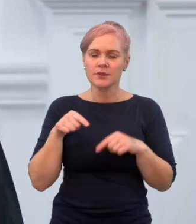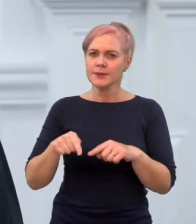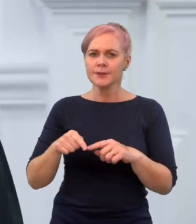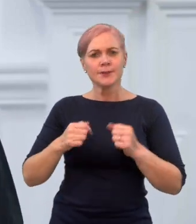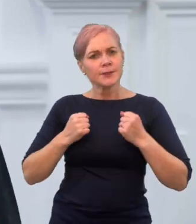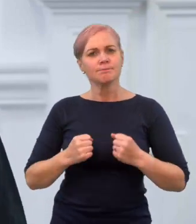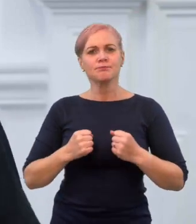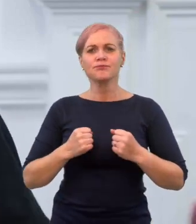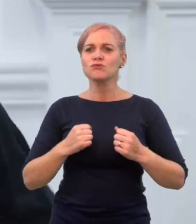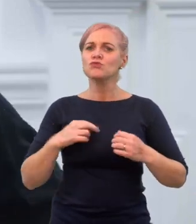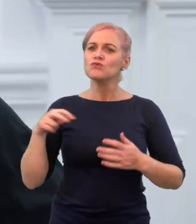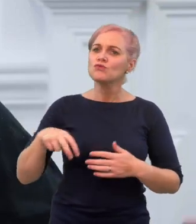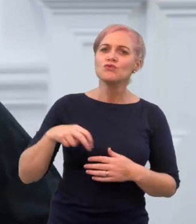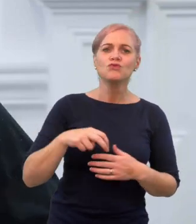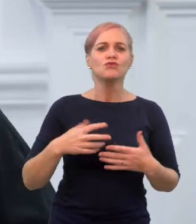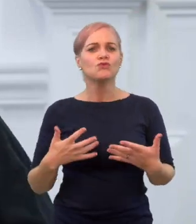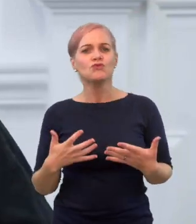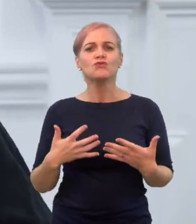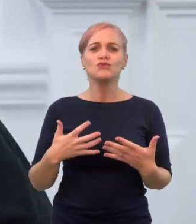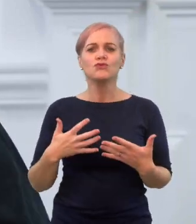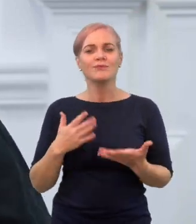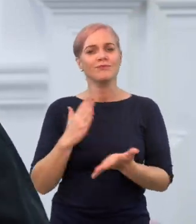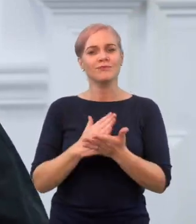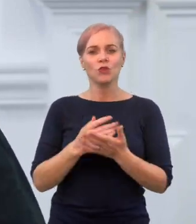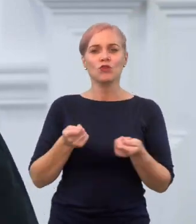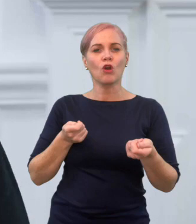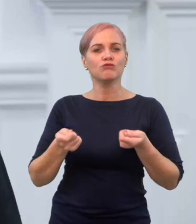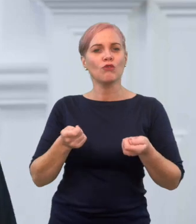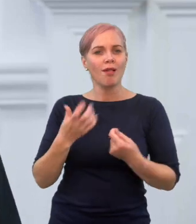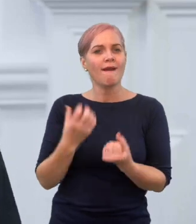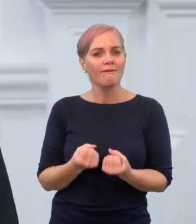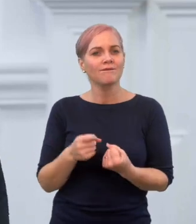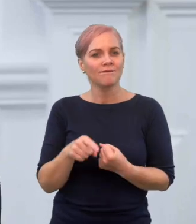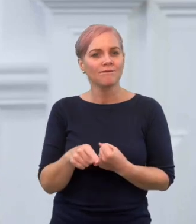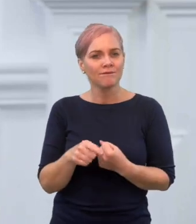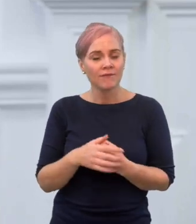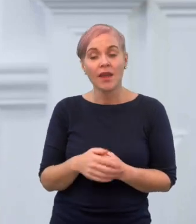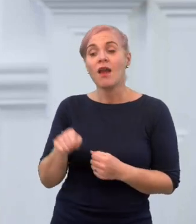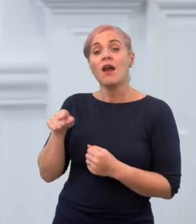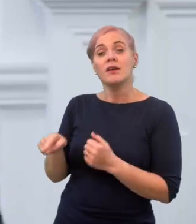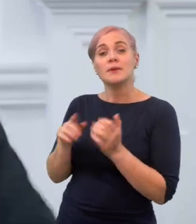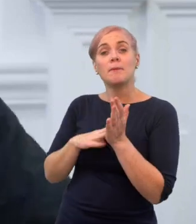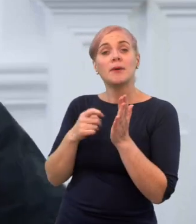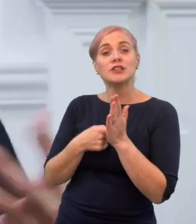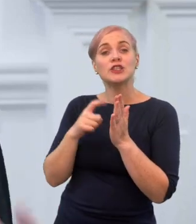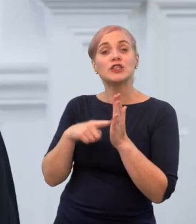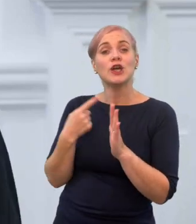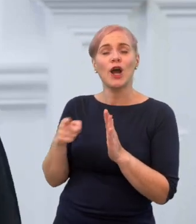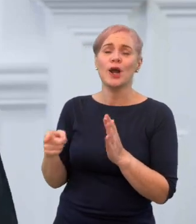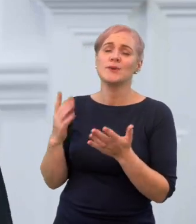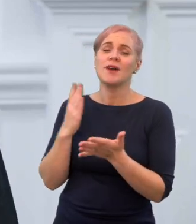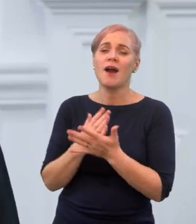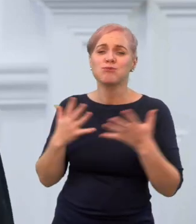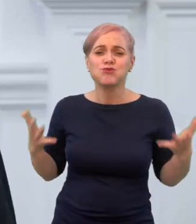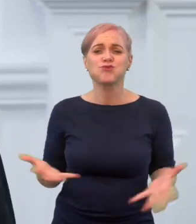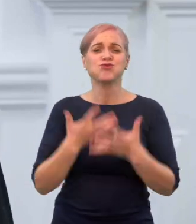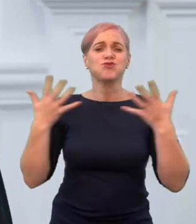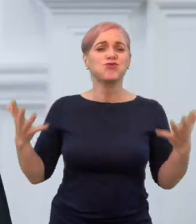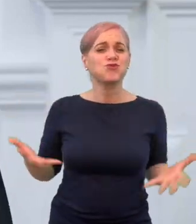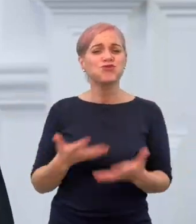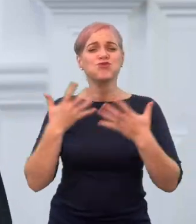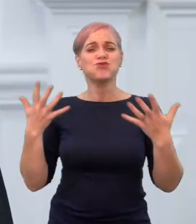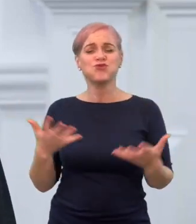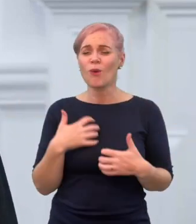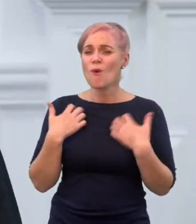place, you know, he really owns the space, you know, like I say, because of that control. And Mr. Jones, you know, he's a bouncy